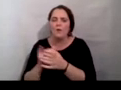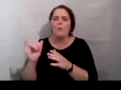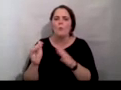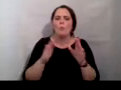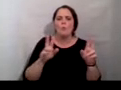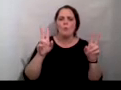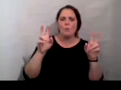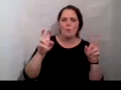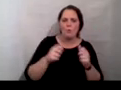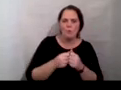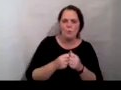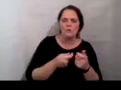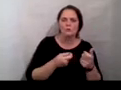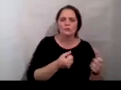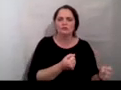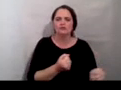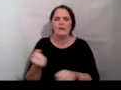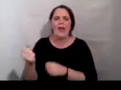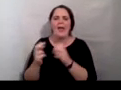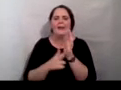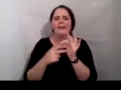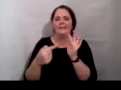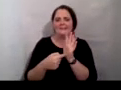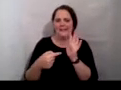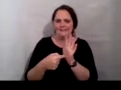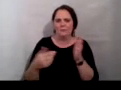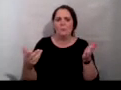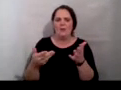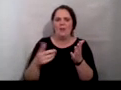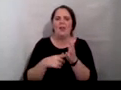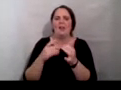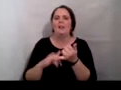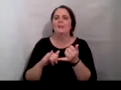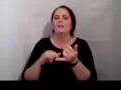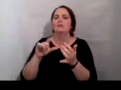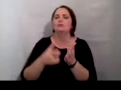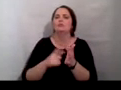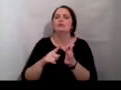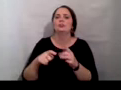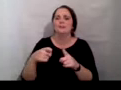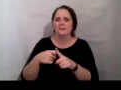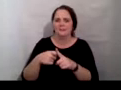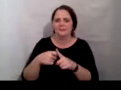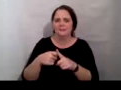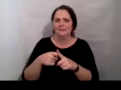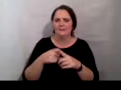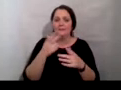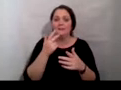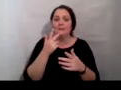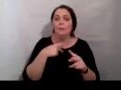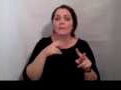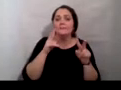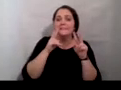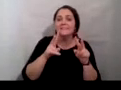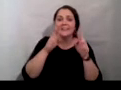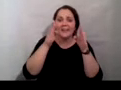activity, dragging net at Les Creek, etc. I think these are only cues because what's going on in all of them,